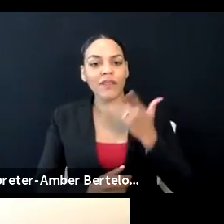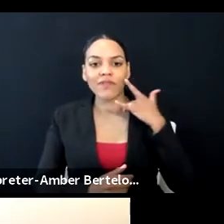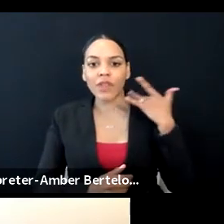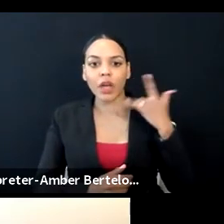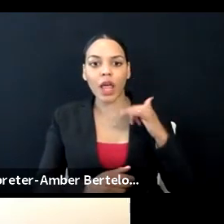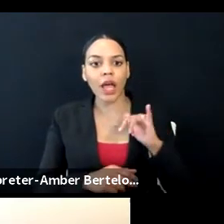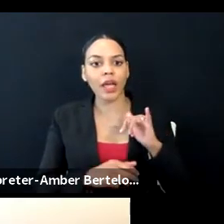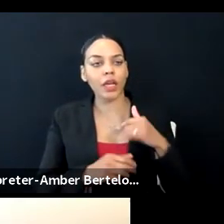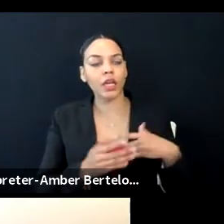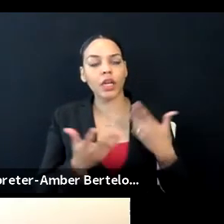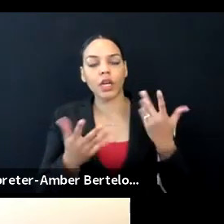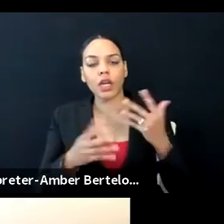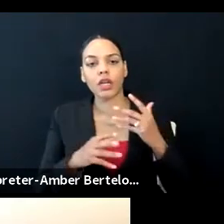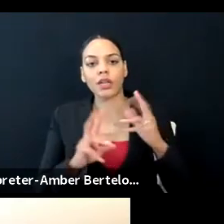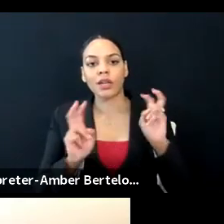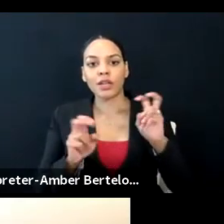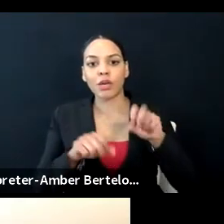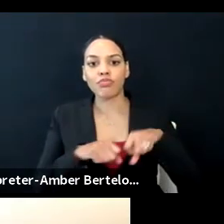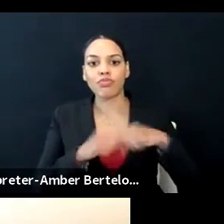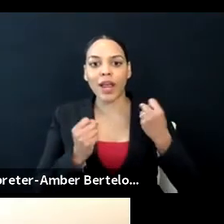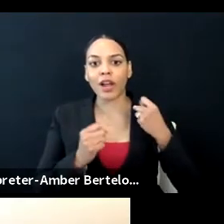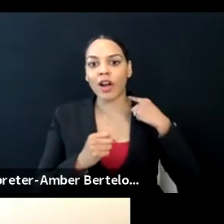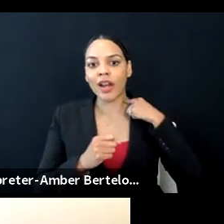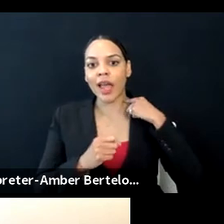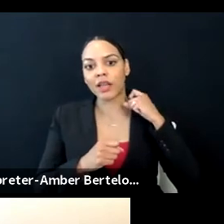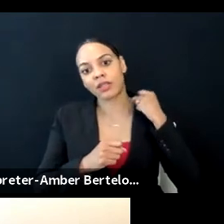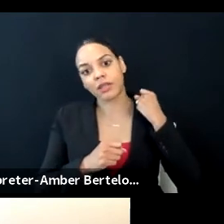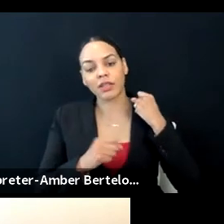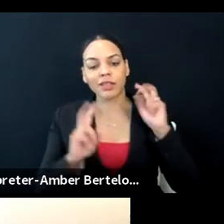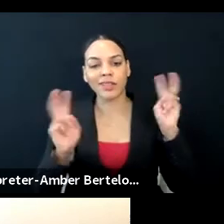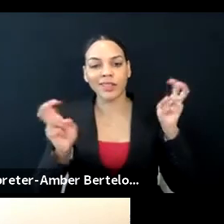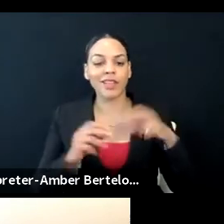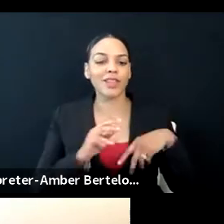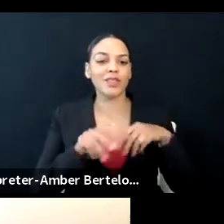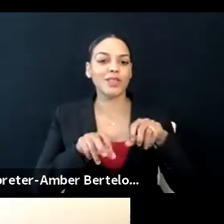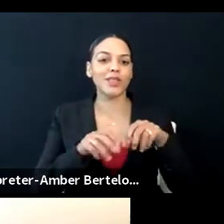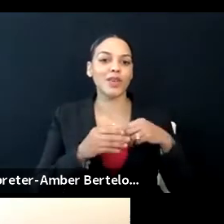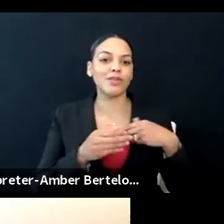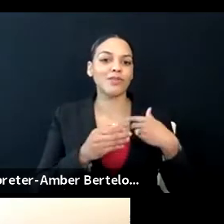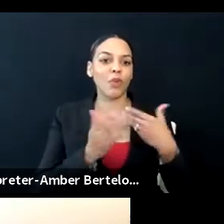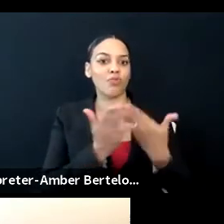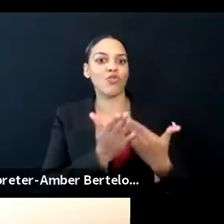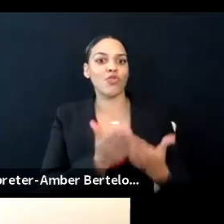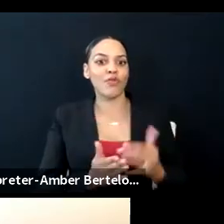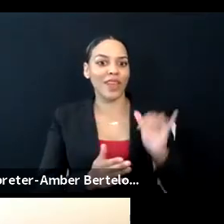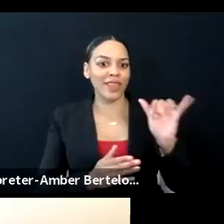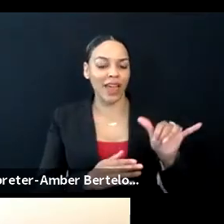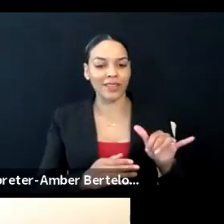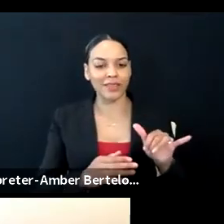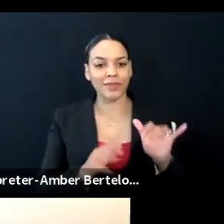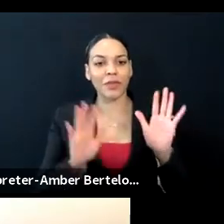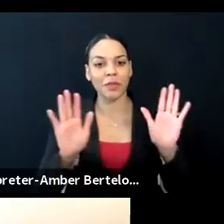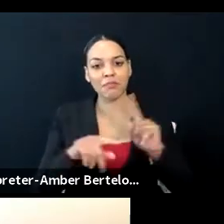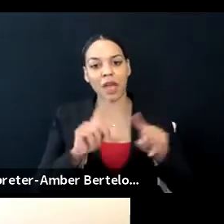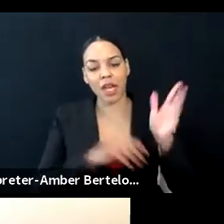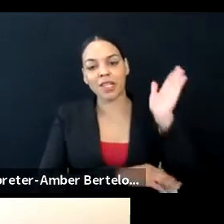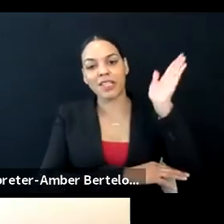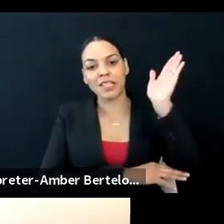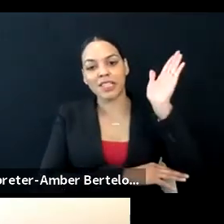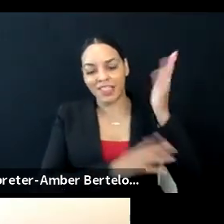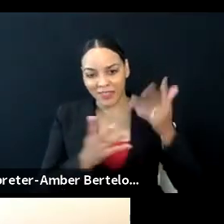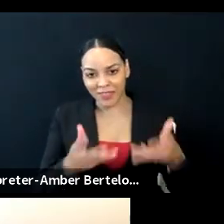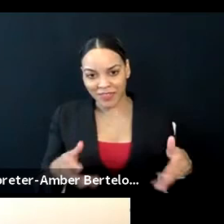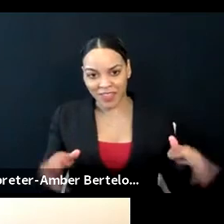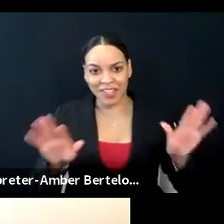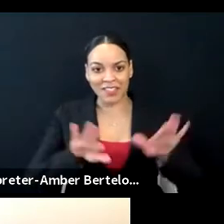necks proving it. So off of my soapbox, but I mean, this is not at all. I